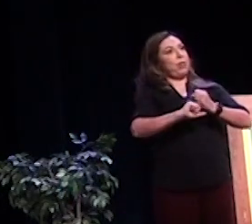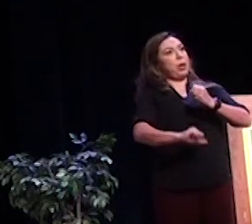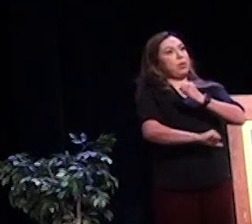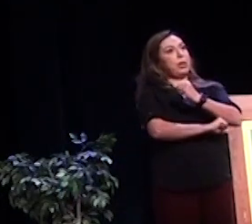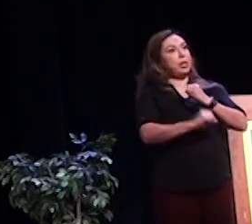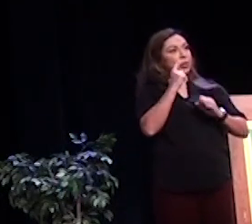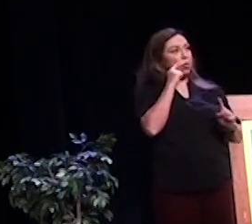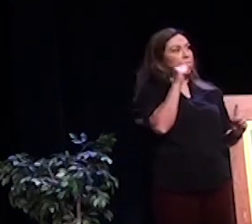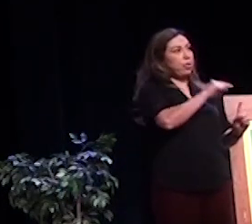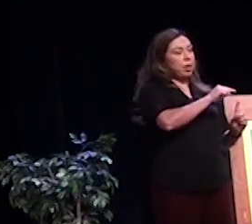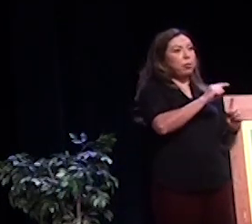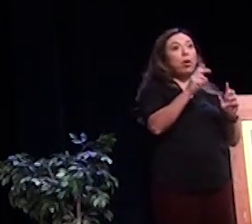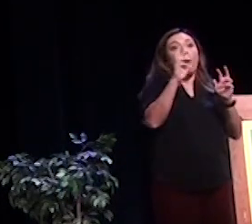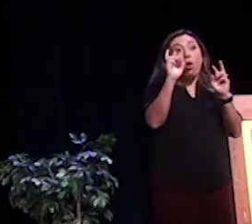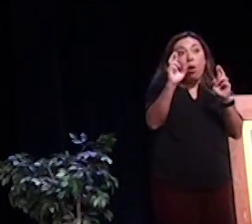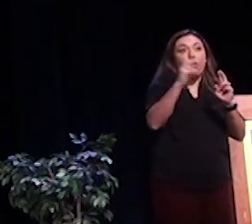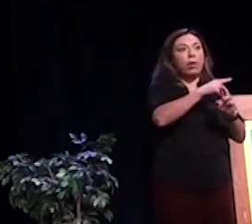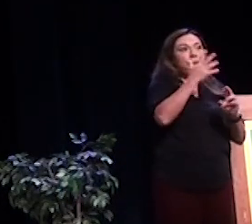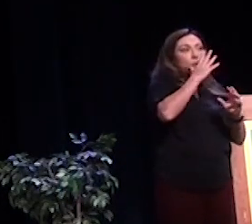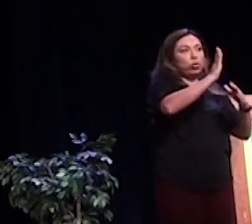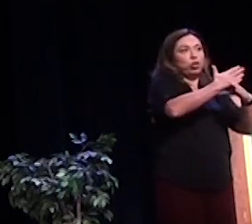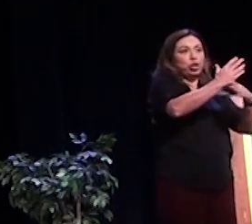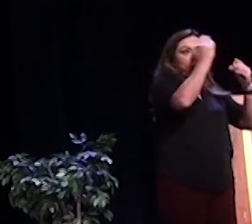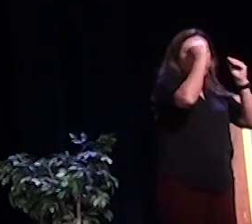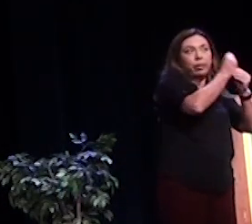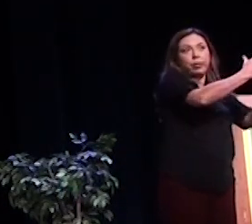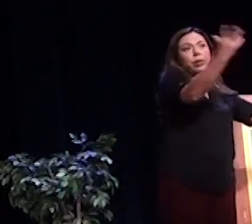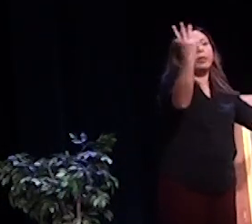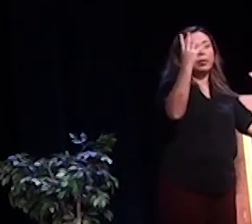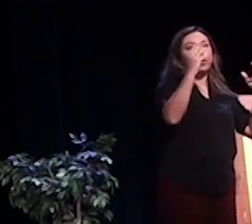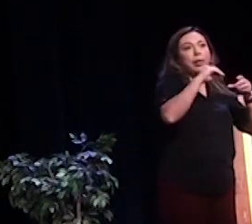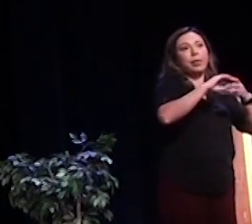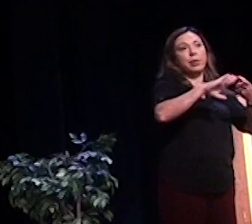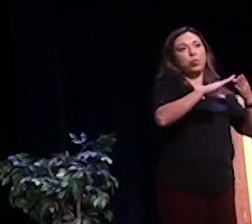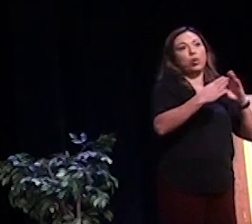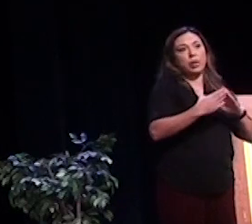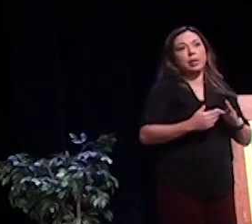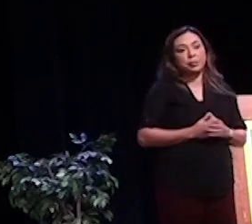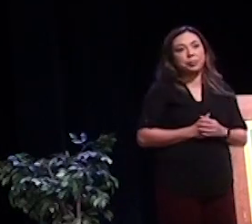hopefully be generational wealth building in the community.